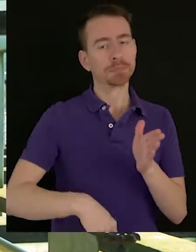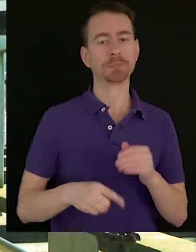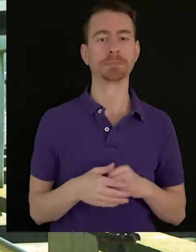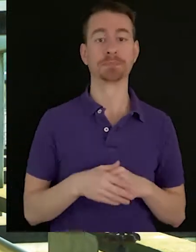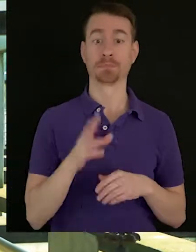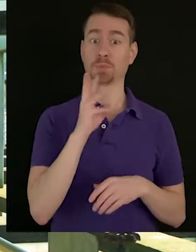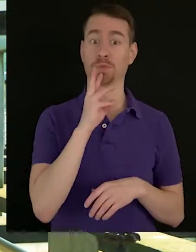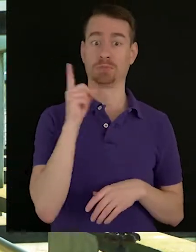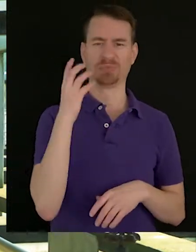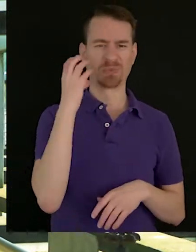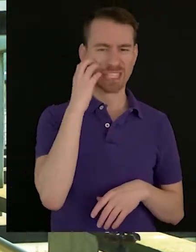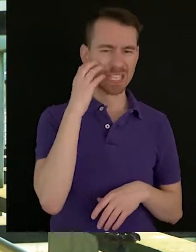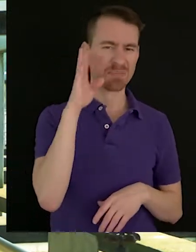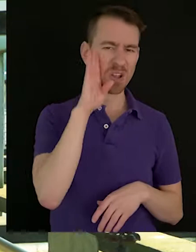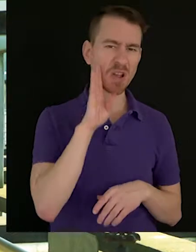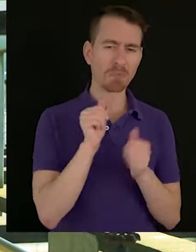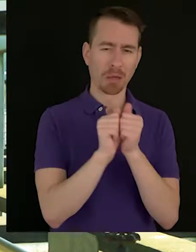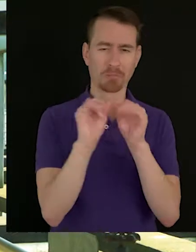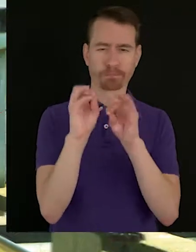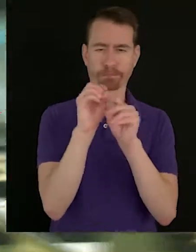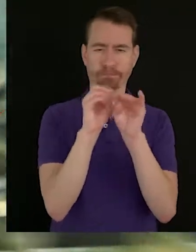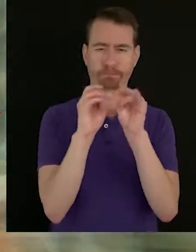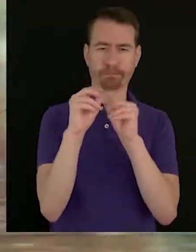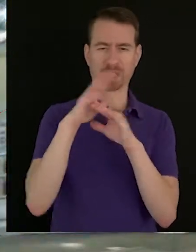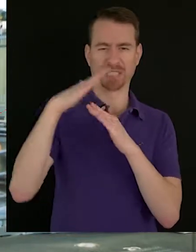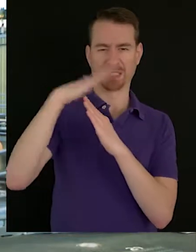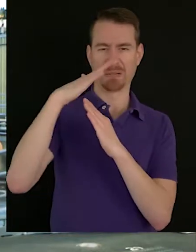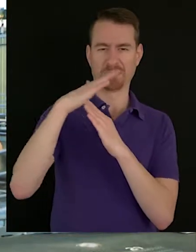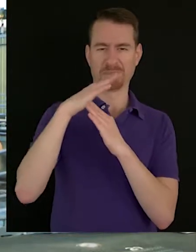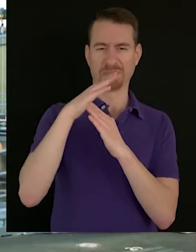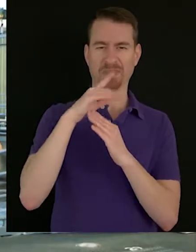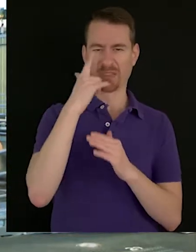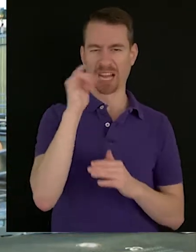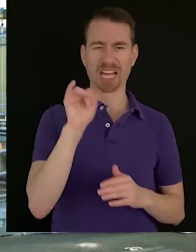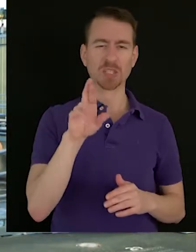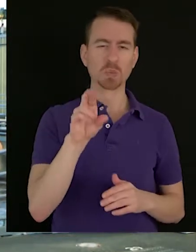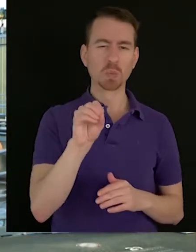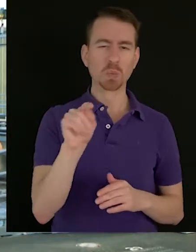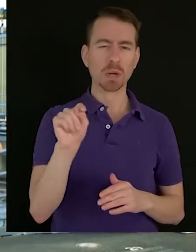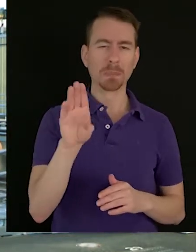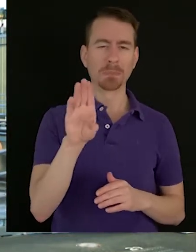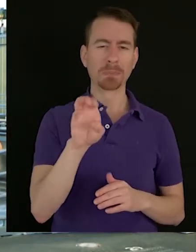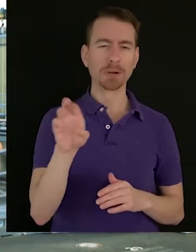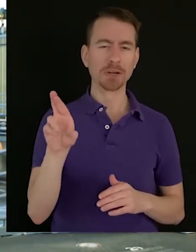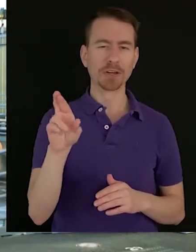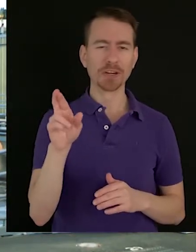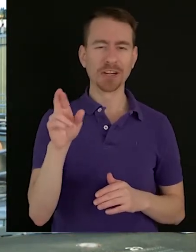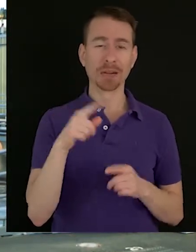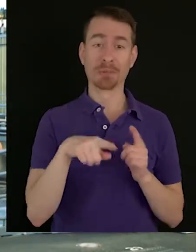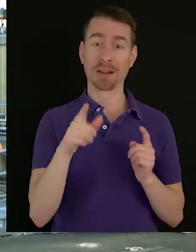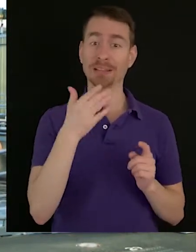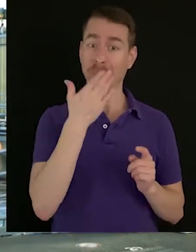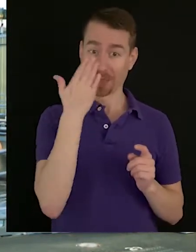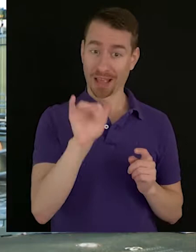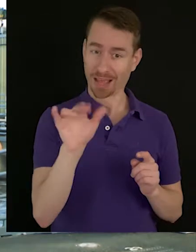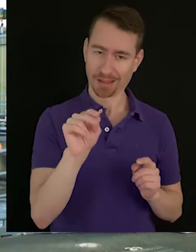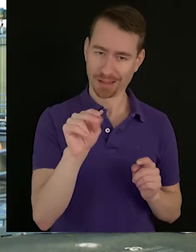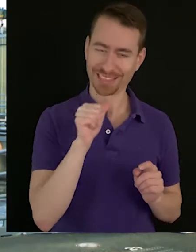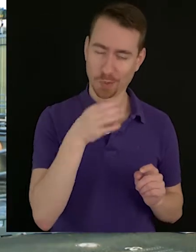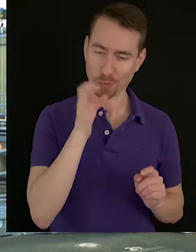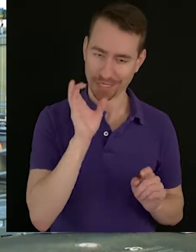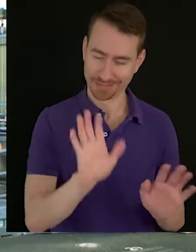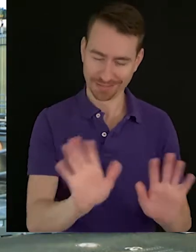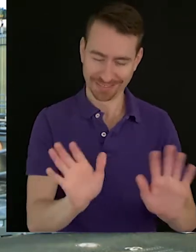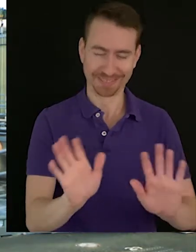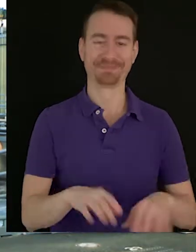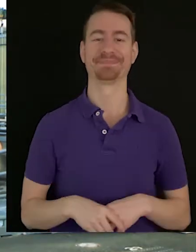bacteria, chemicals, and suspended organic particles. Hi, this is Charity again. The next part of the treatment